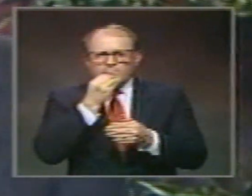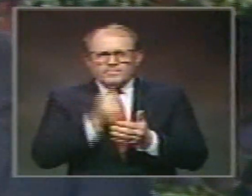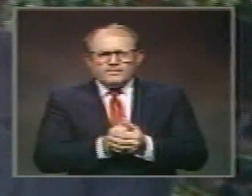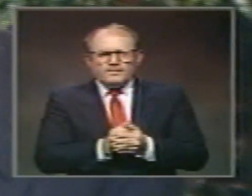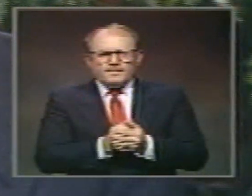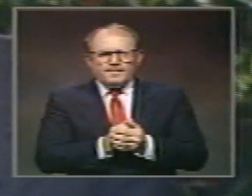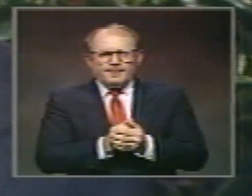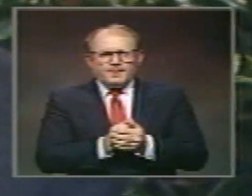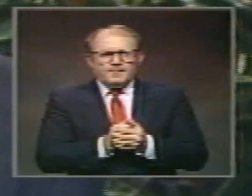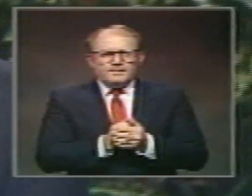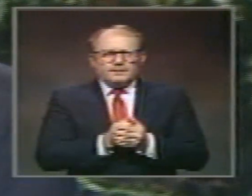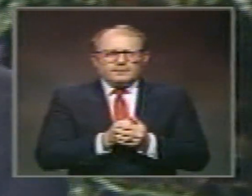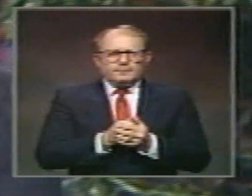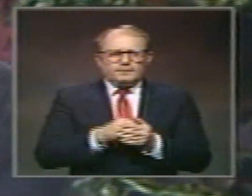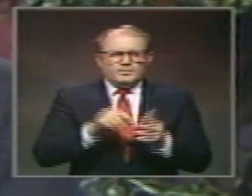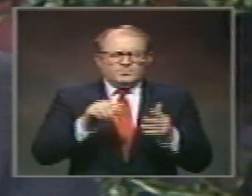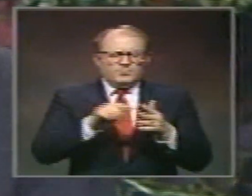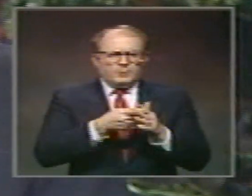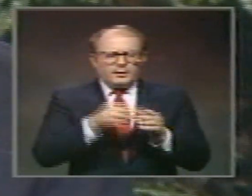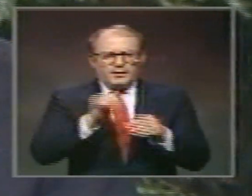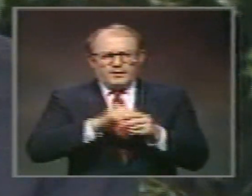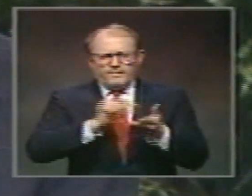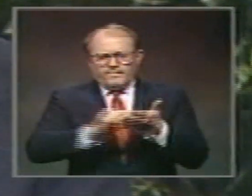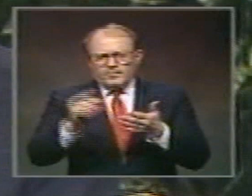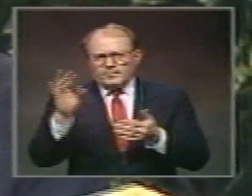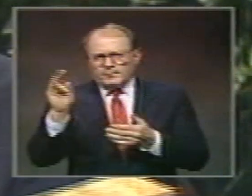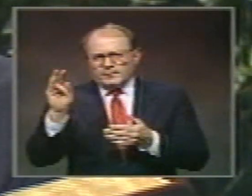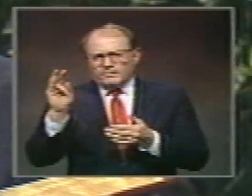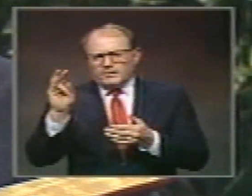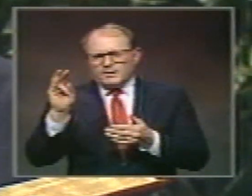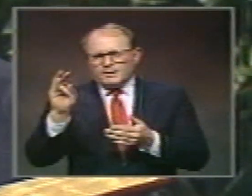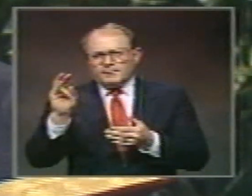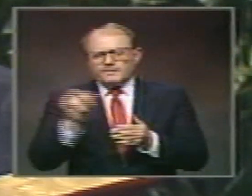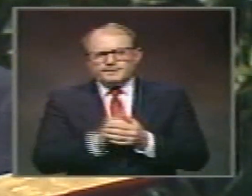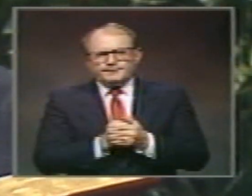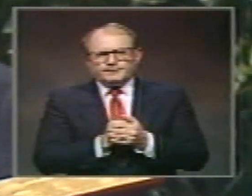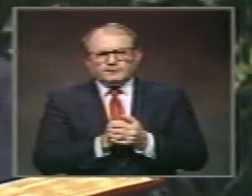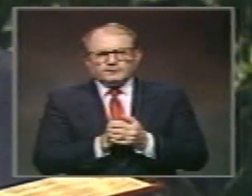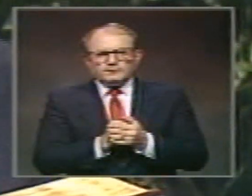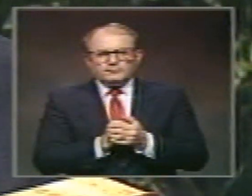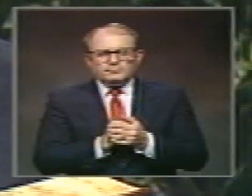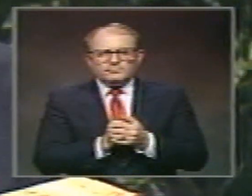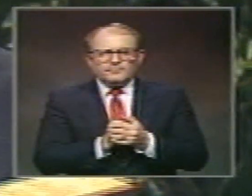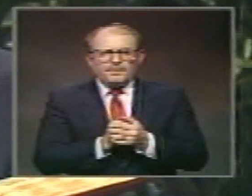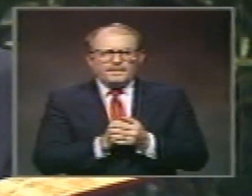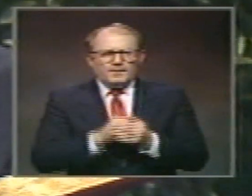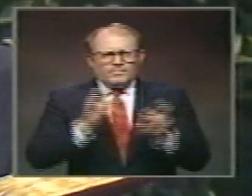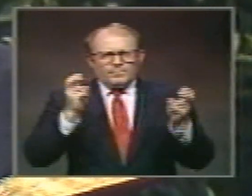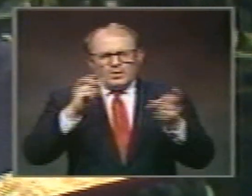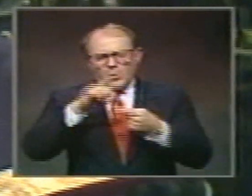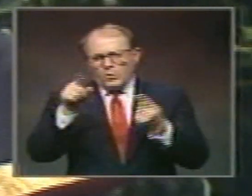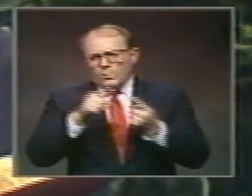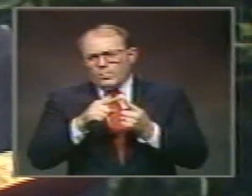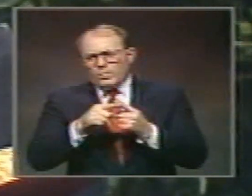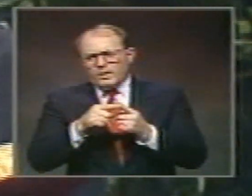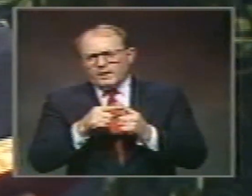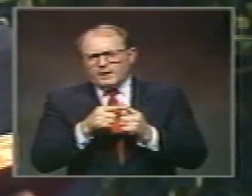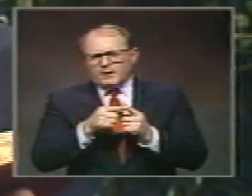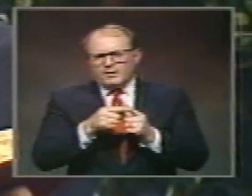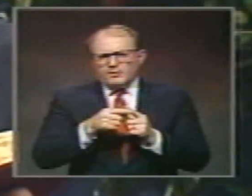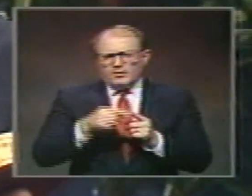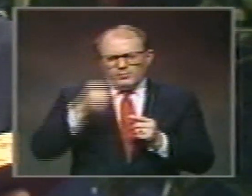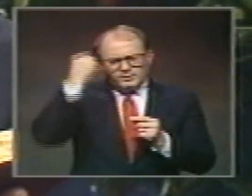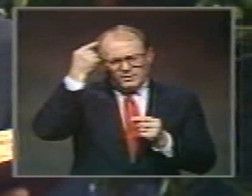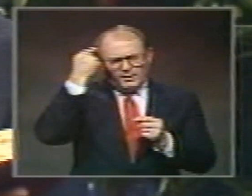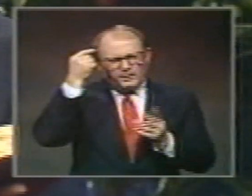Now let's look at the next paragraph, beginning at verse 17. See what we can see. "And when he came to himself, he